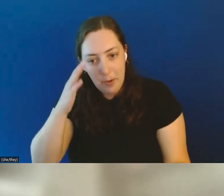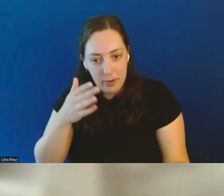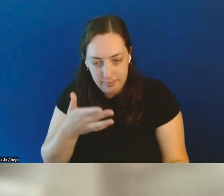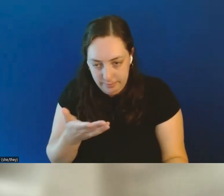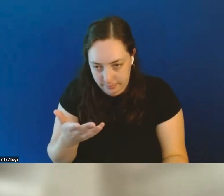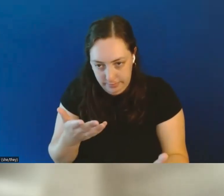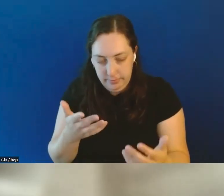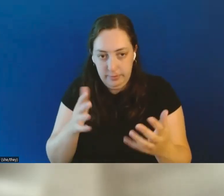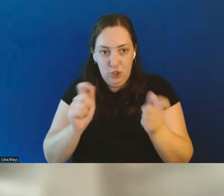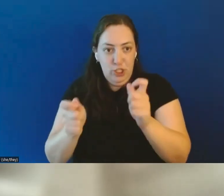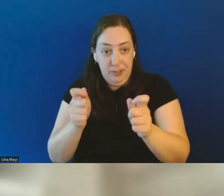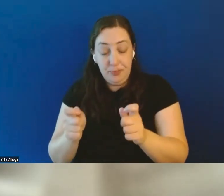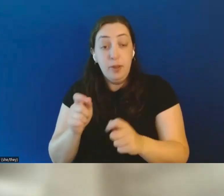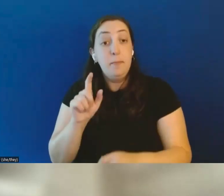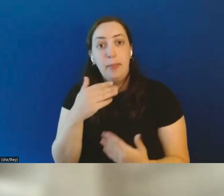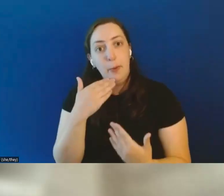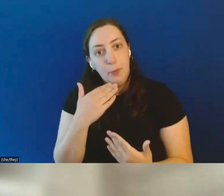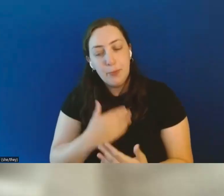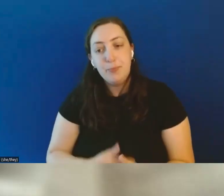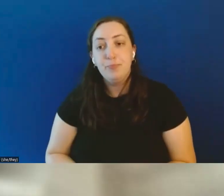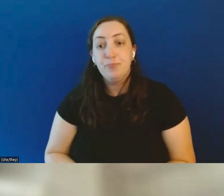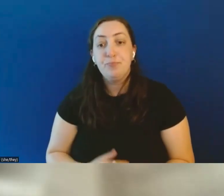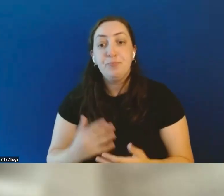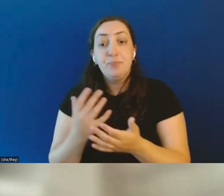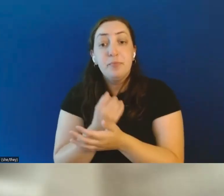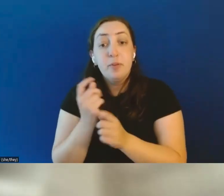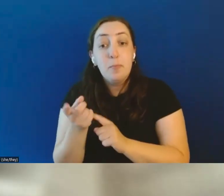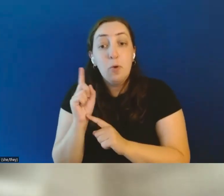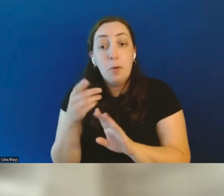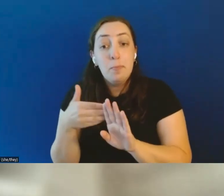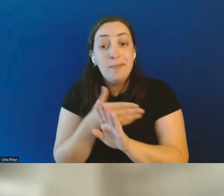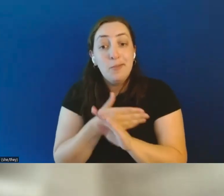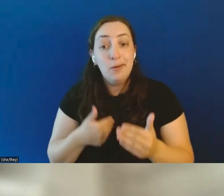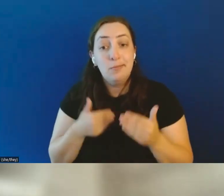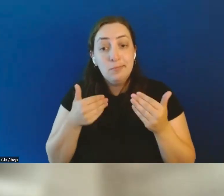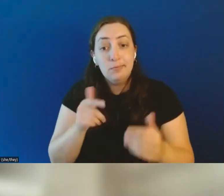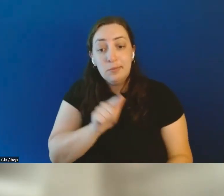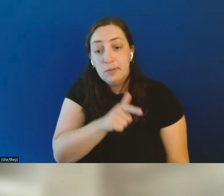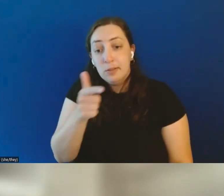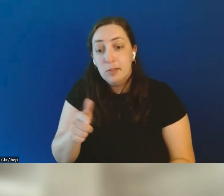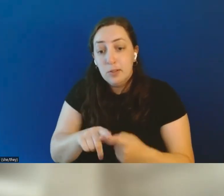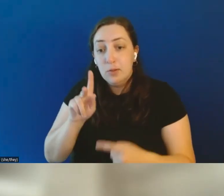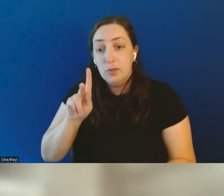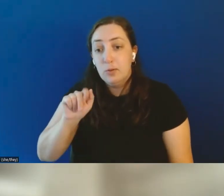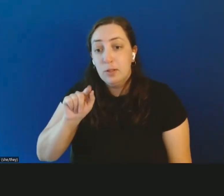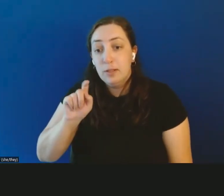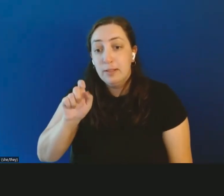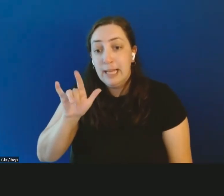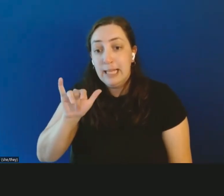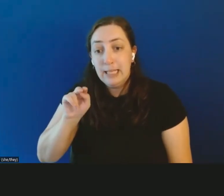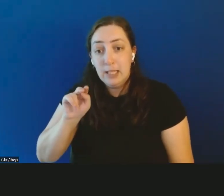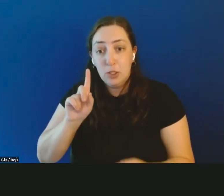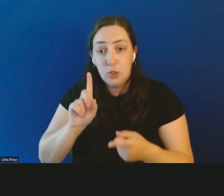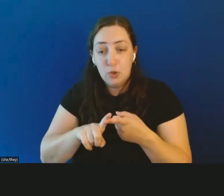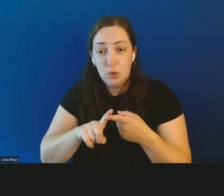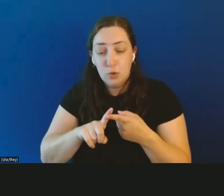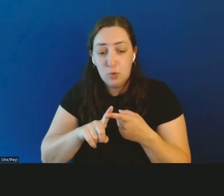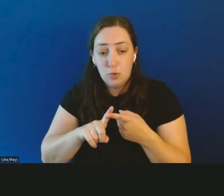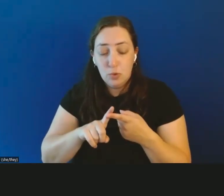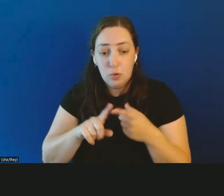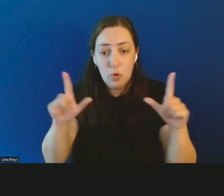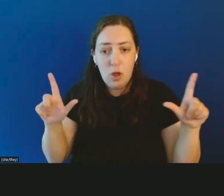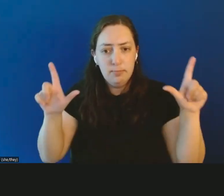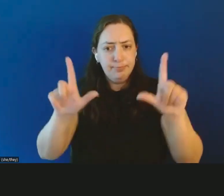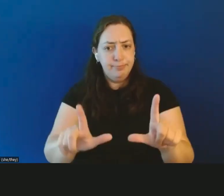described. I wanted to just take a moment before I pass it to Caitlin to pan out for a